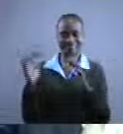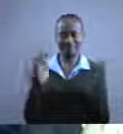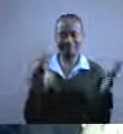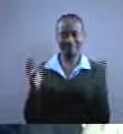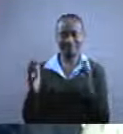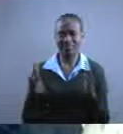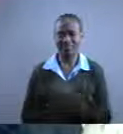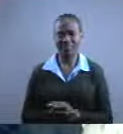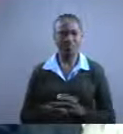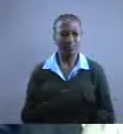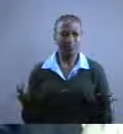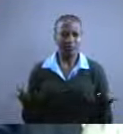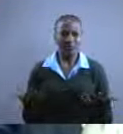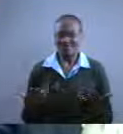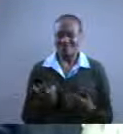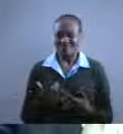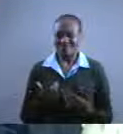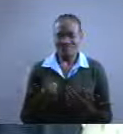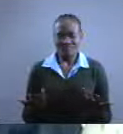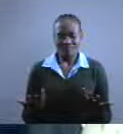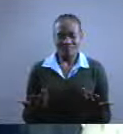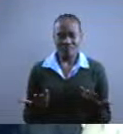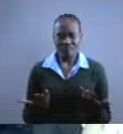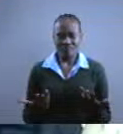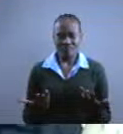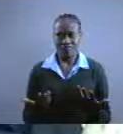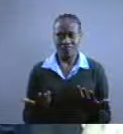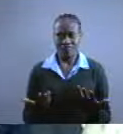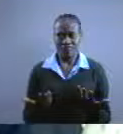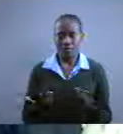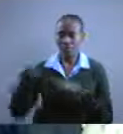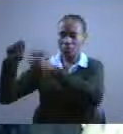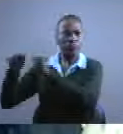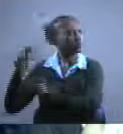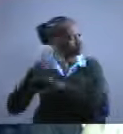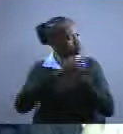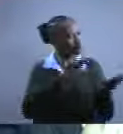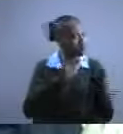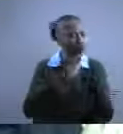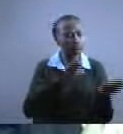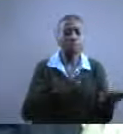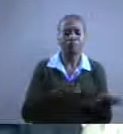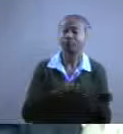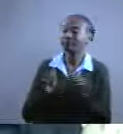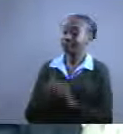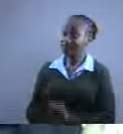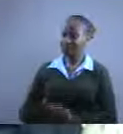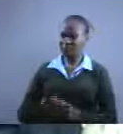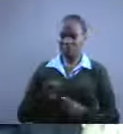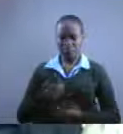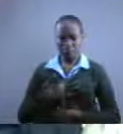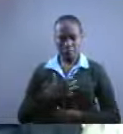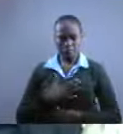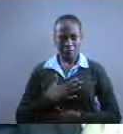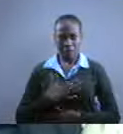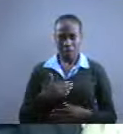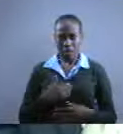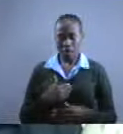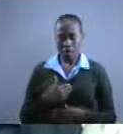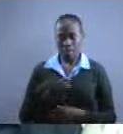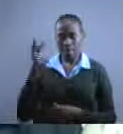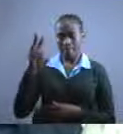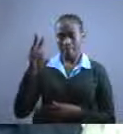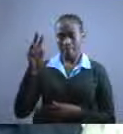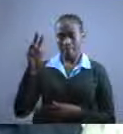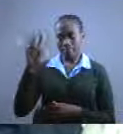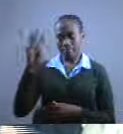But I don't have the same to say for the Honourable... Order, members, order. I don't have the same views about what the Honourable